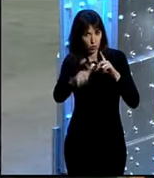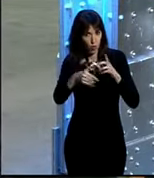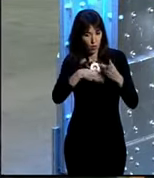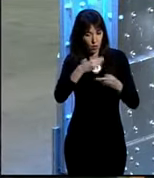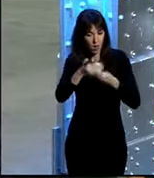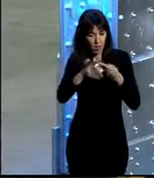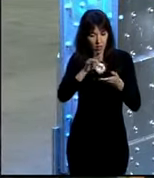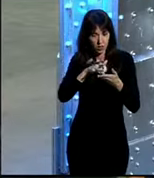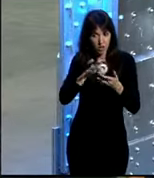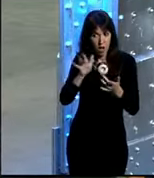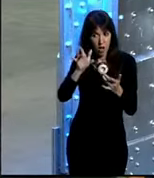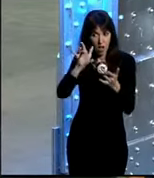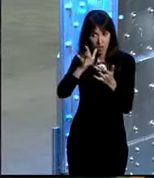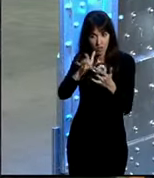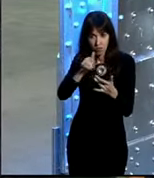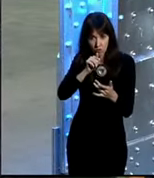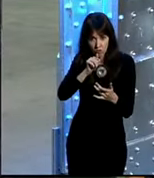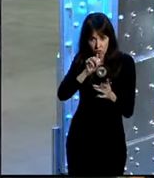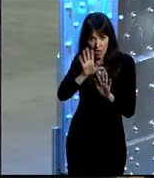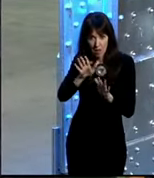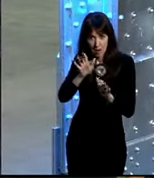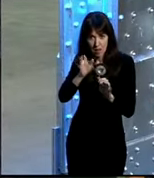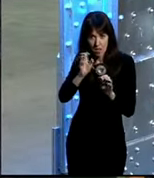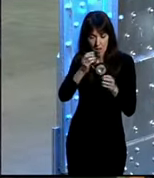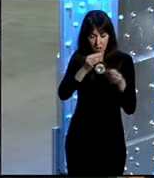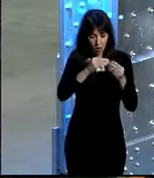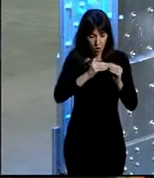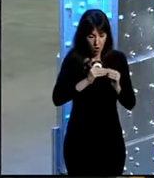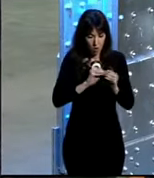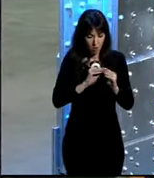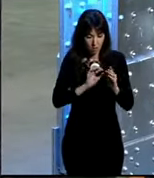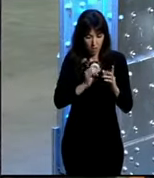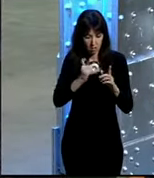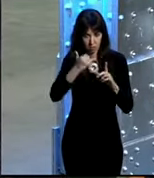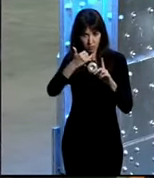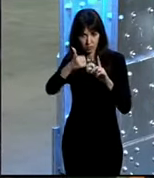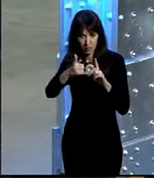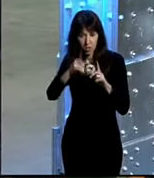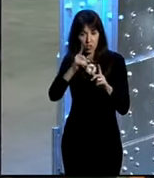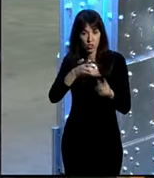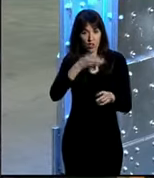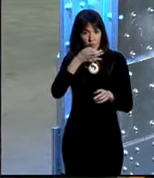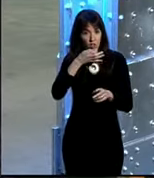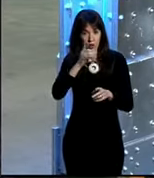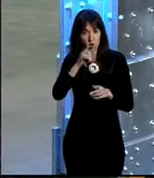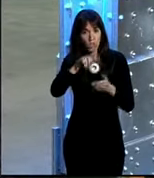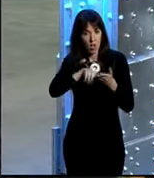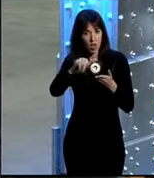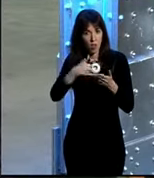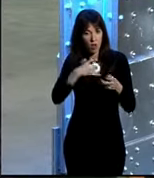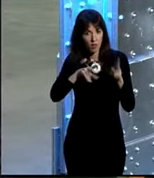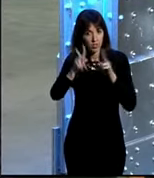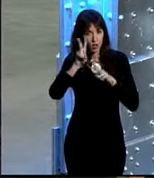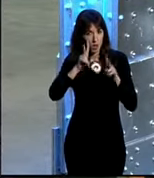with what YouTubers do before connecting to their audience. This is not just about